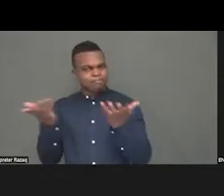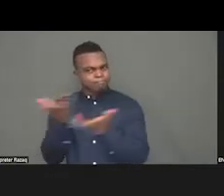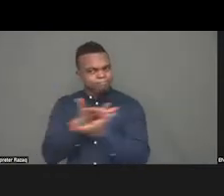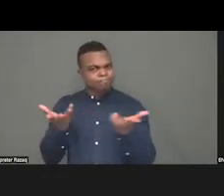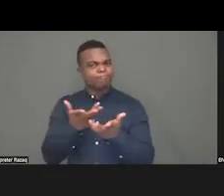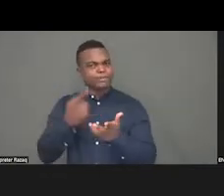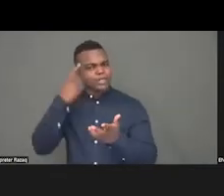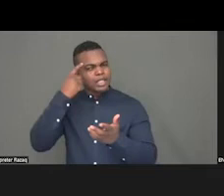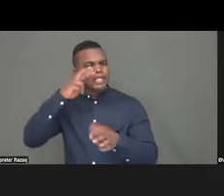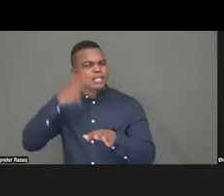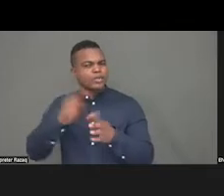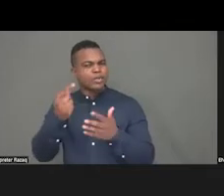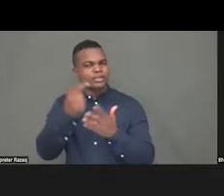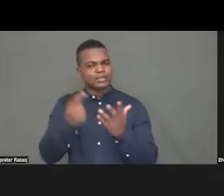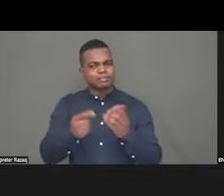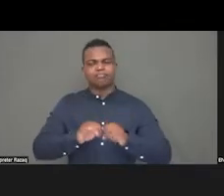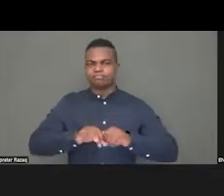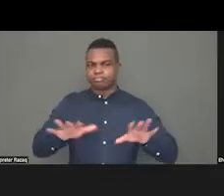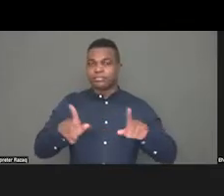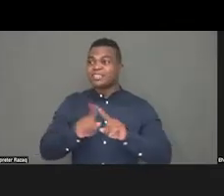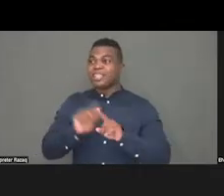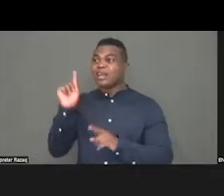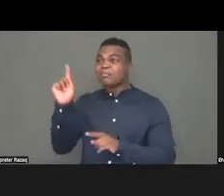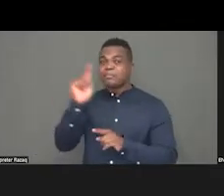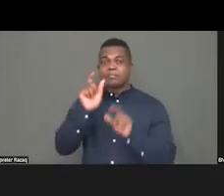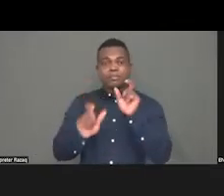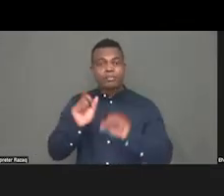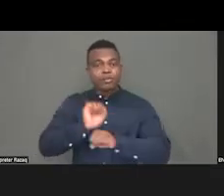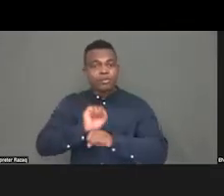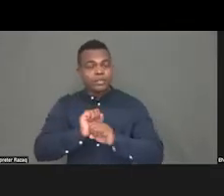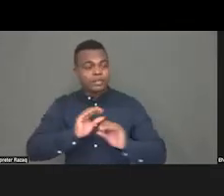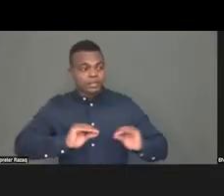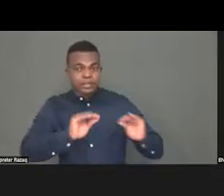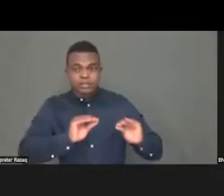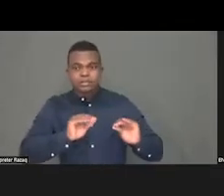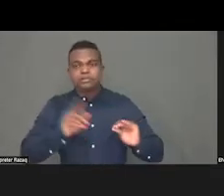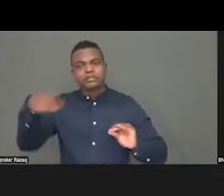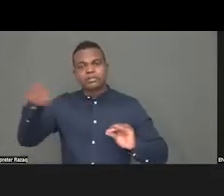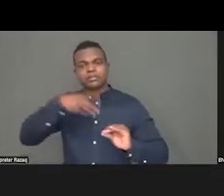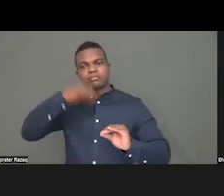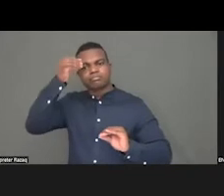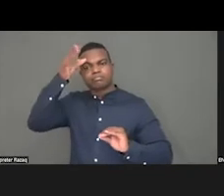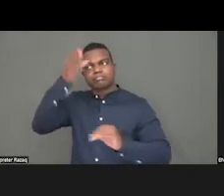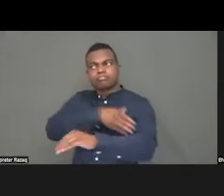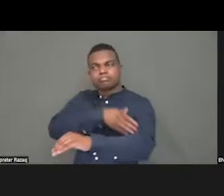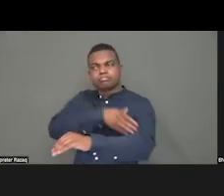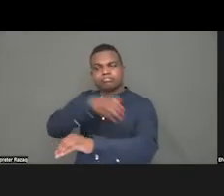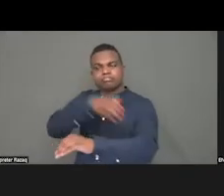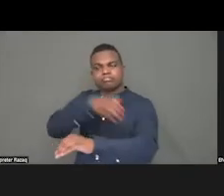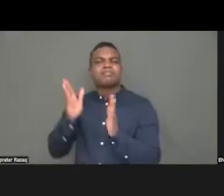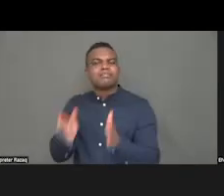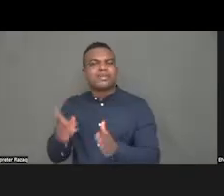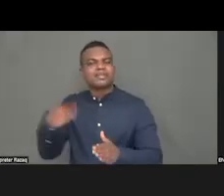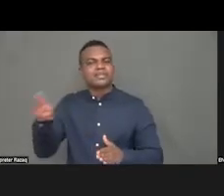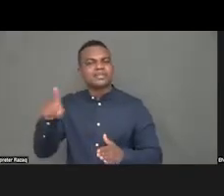effective without stakeholder buy-in, and we must work with parents, with caregivers, with the children, with organizations of persons with disabilities to